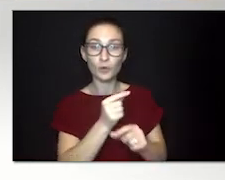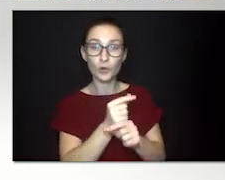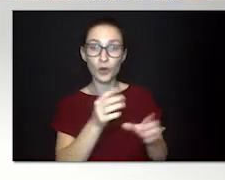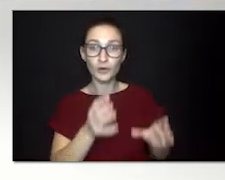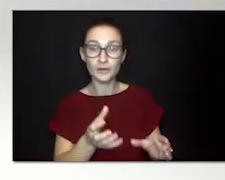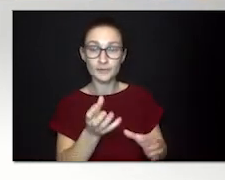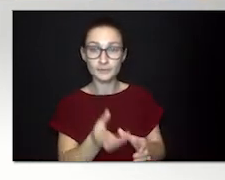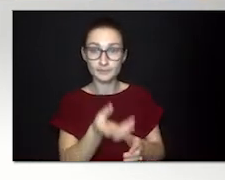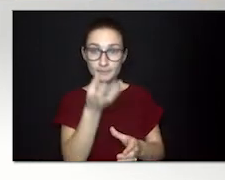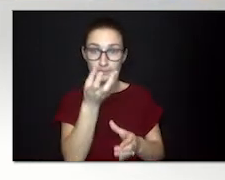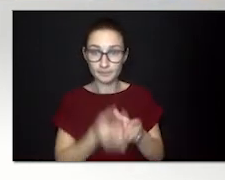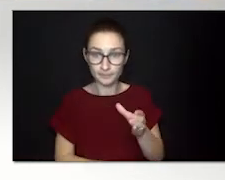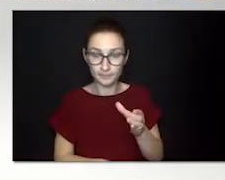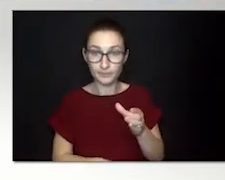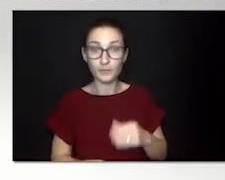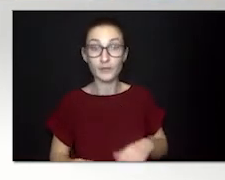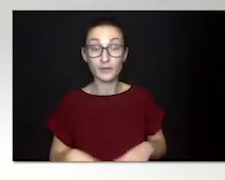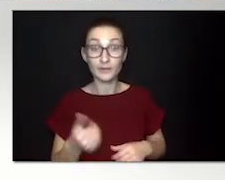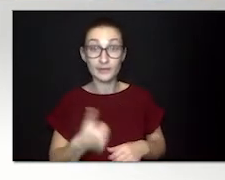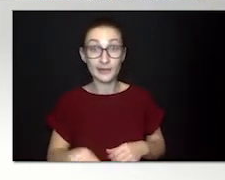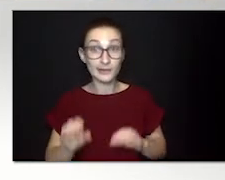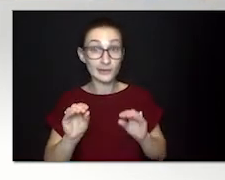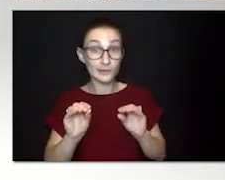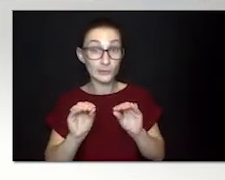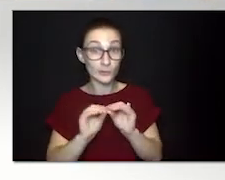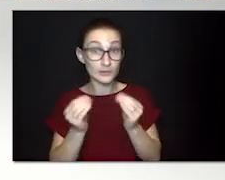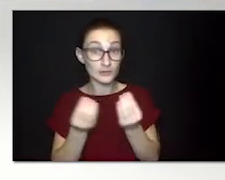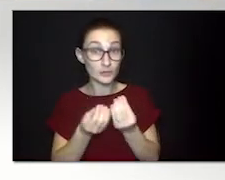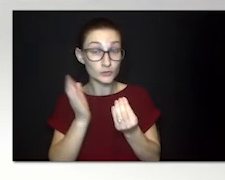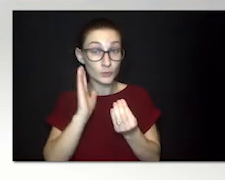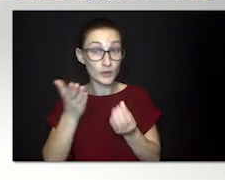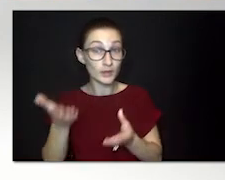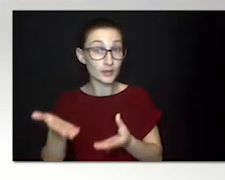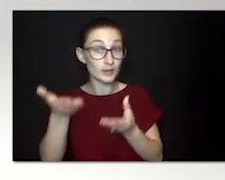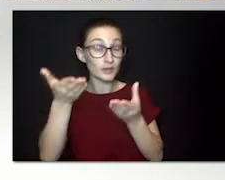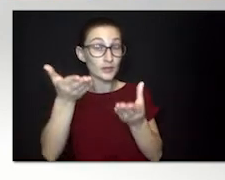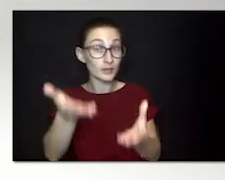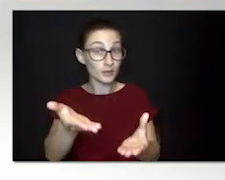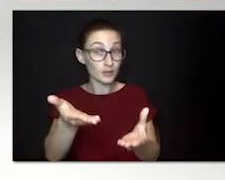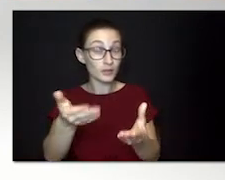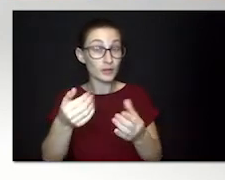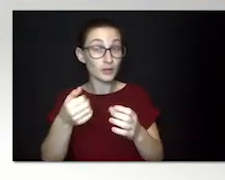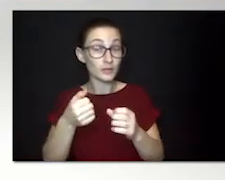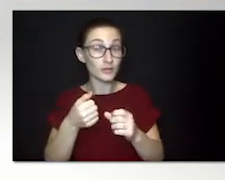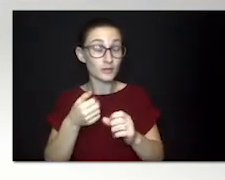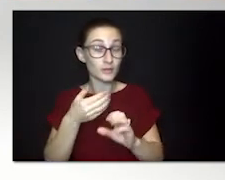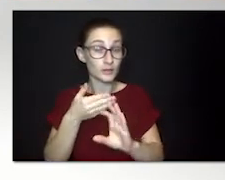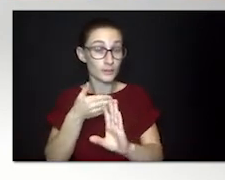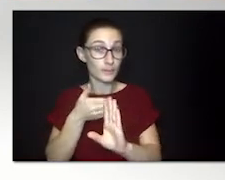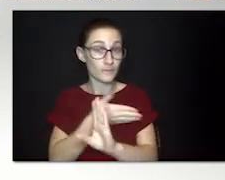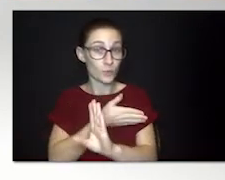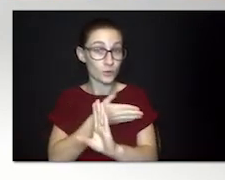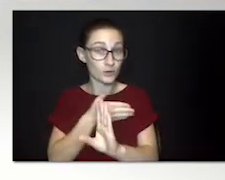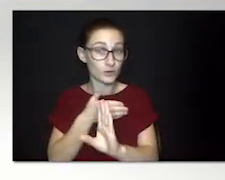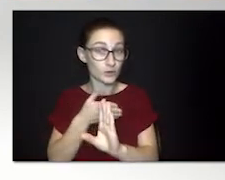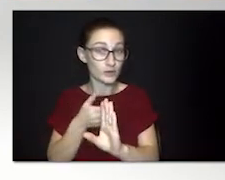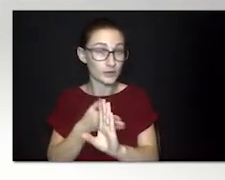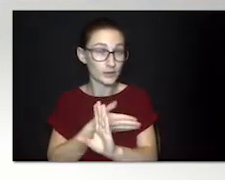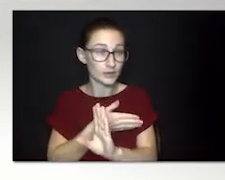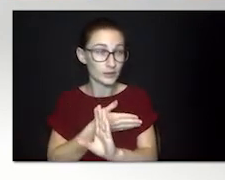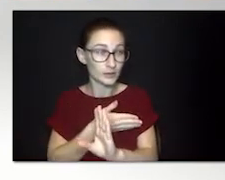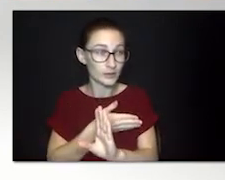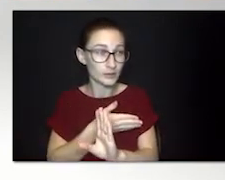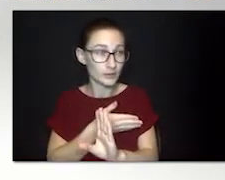that offer guardianship services that that person could designate beforehand in lieu of letting the